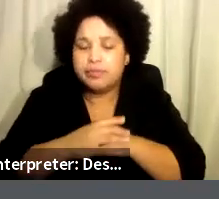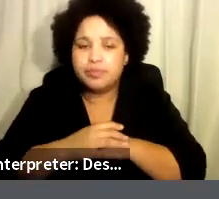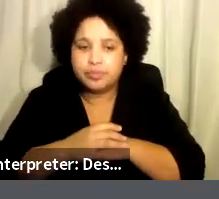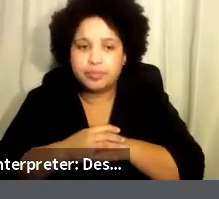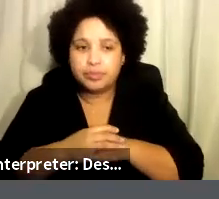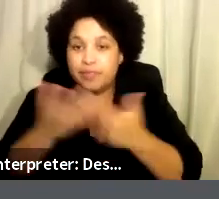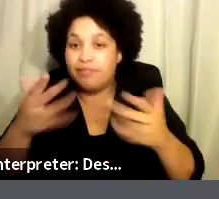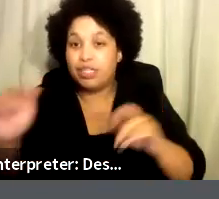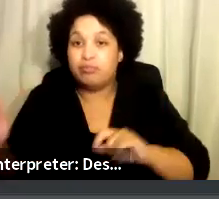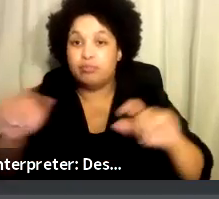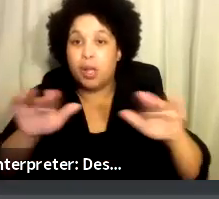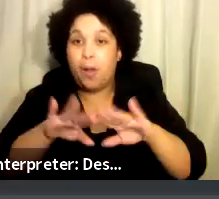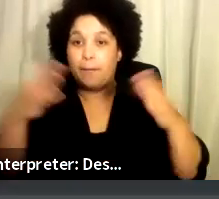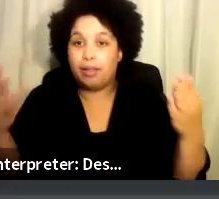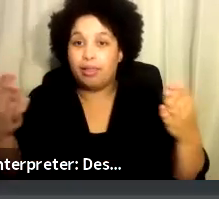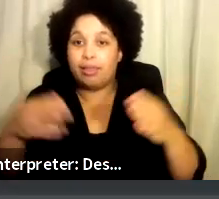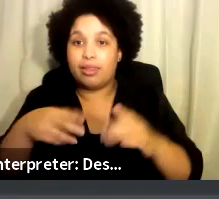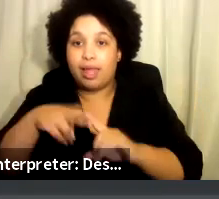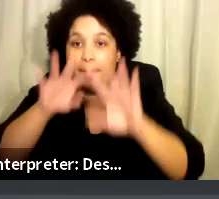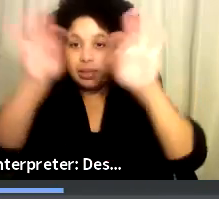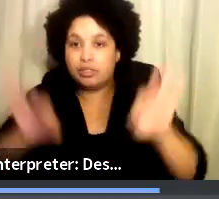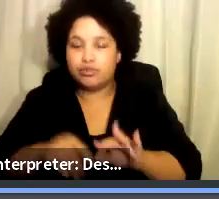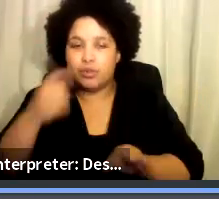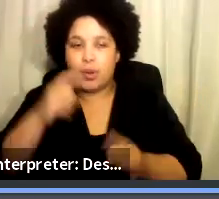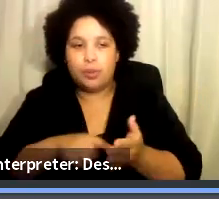application, it's going to look like this.